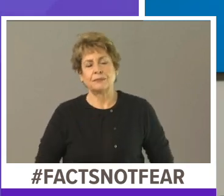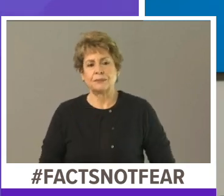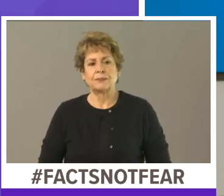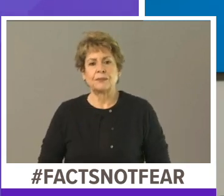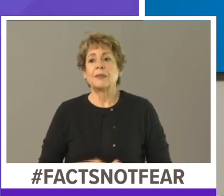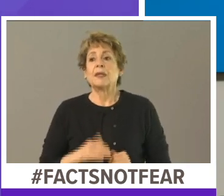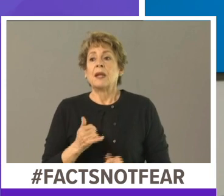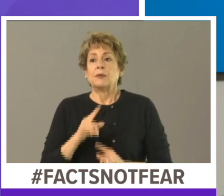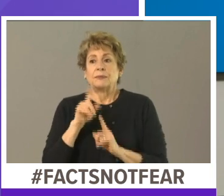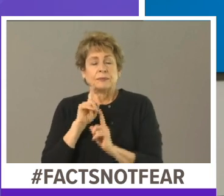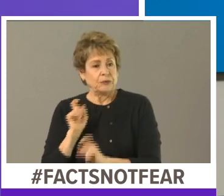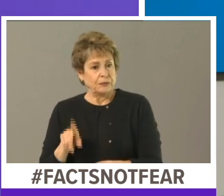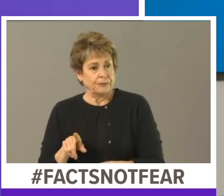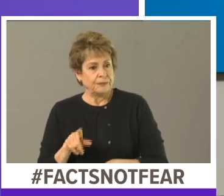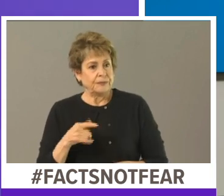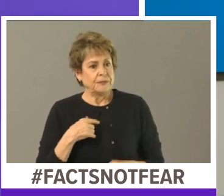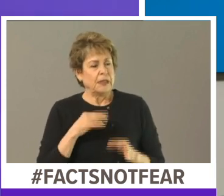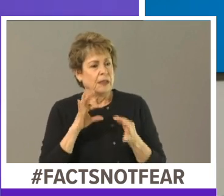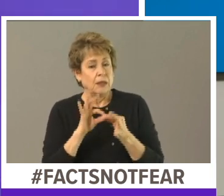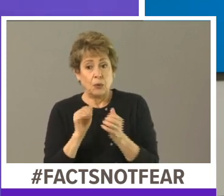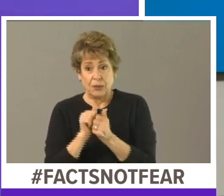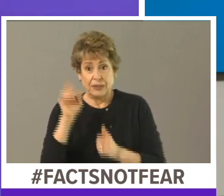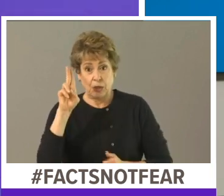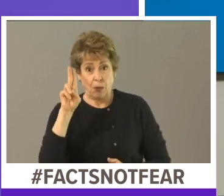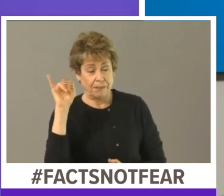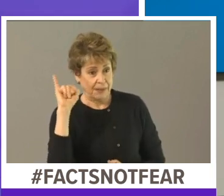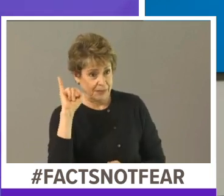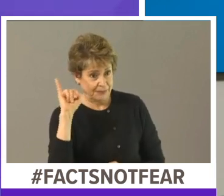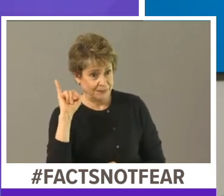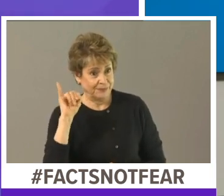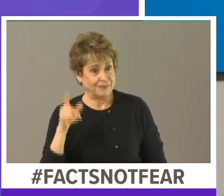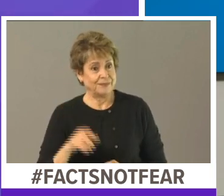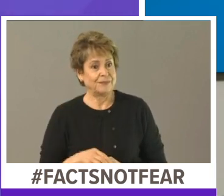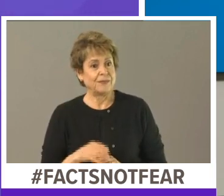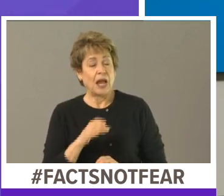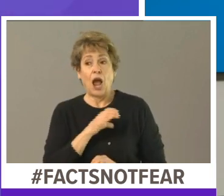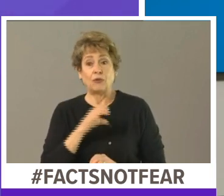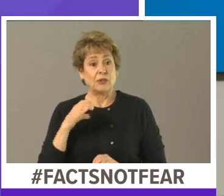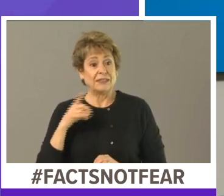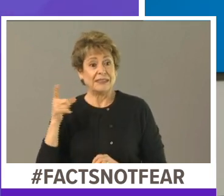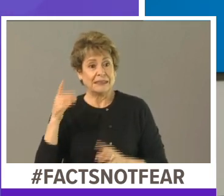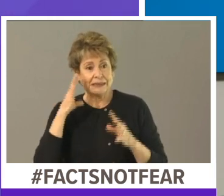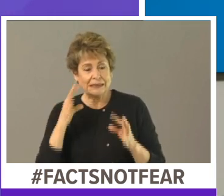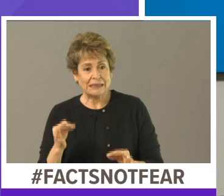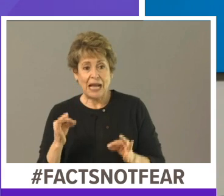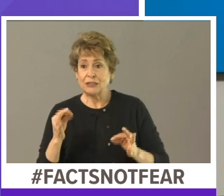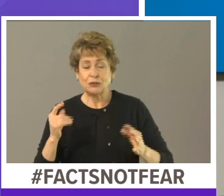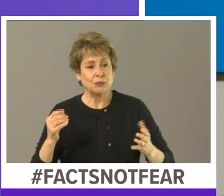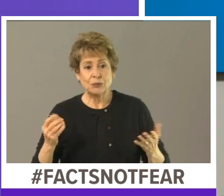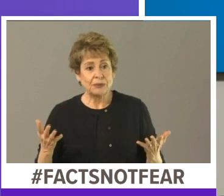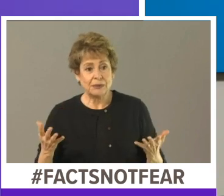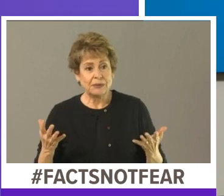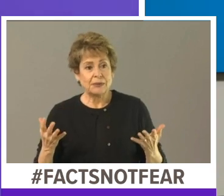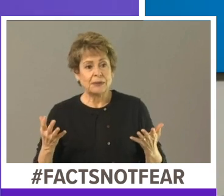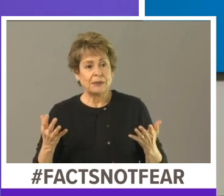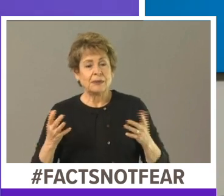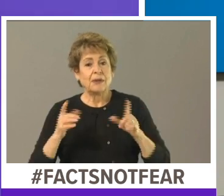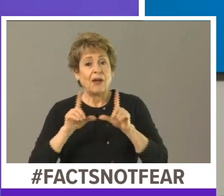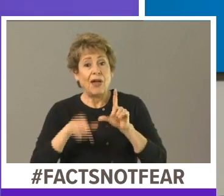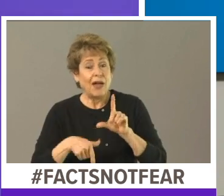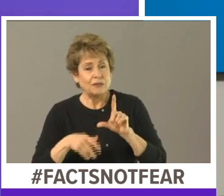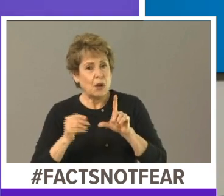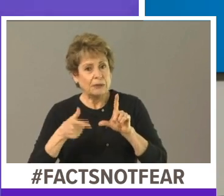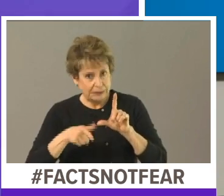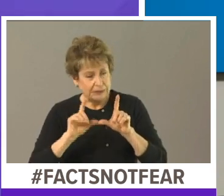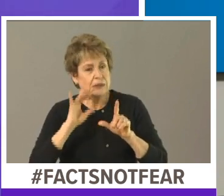quickly, a lot of Arizonans are going to see a pretty substantial decrease in their unemployment benefits very soon. What are you looking at doing on